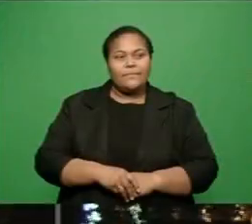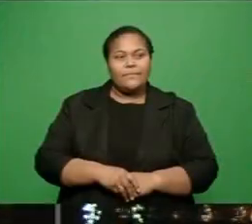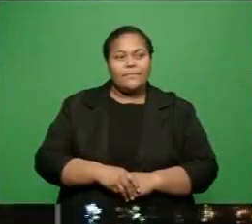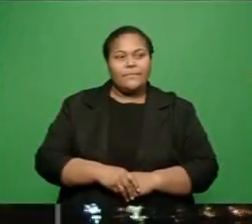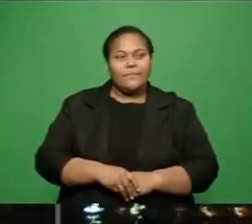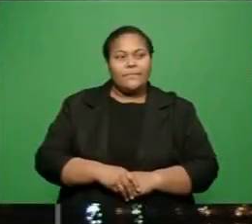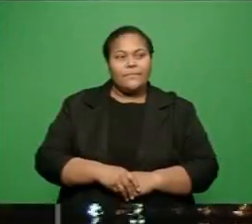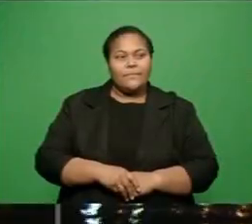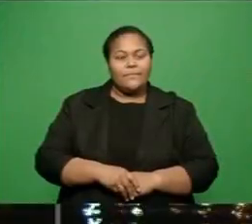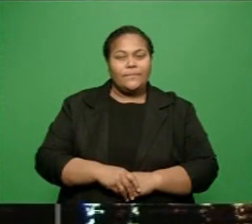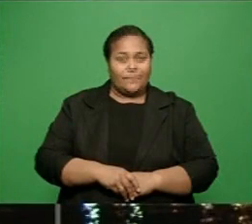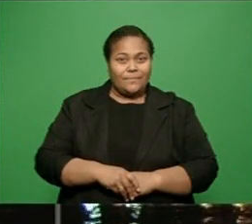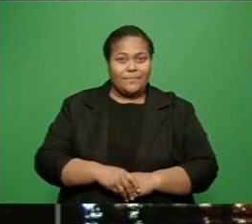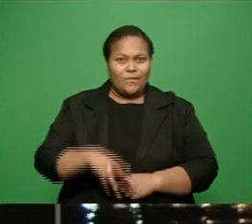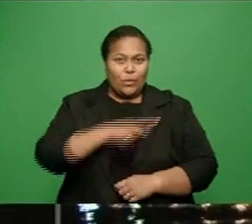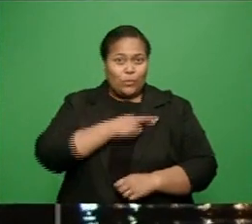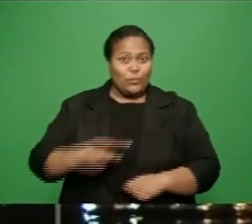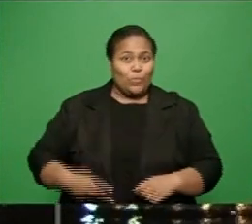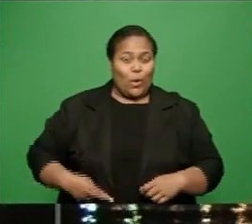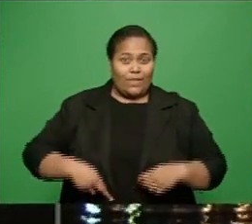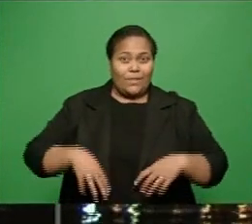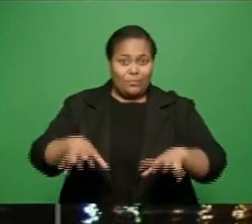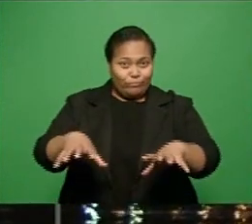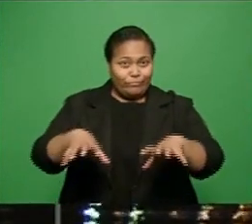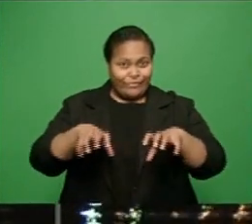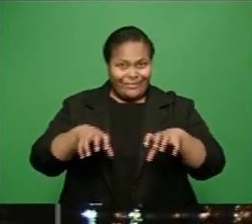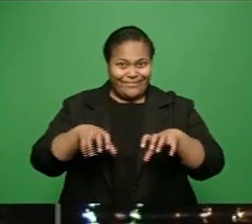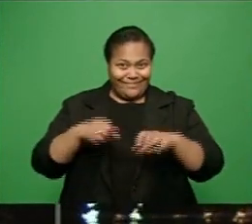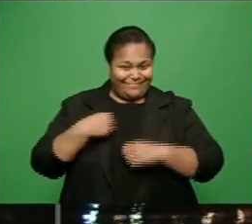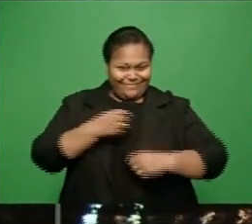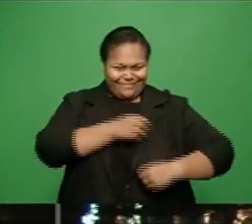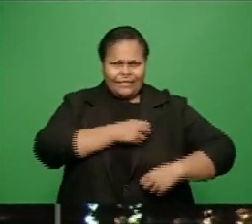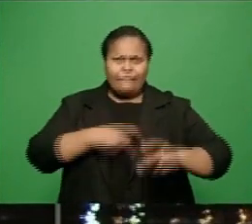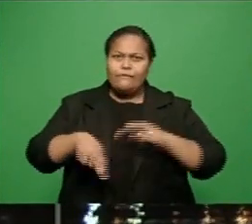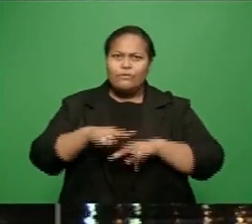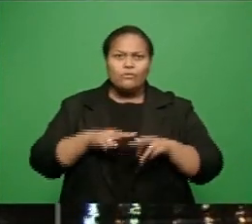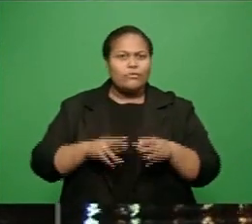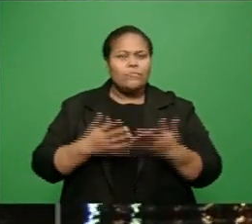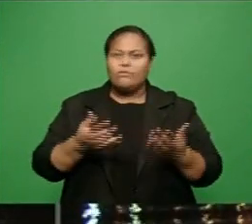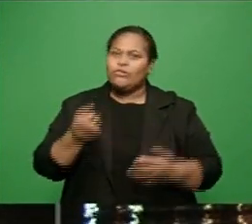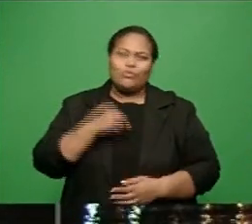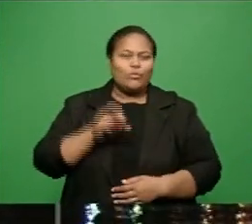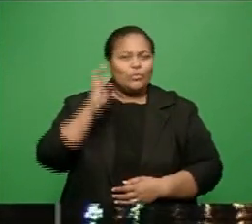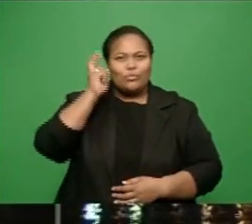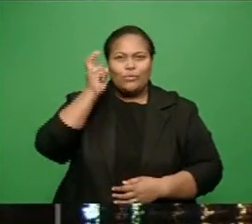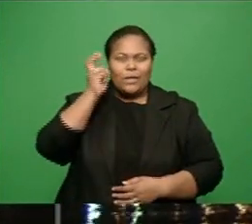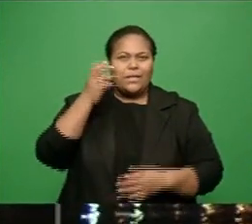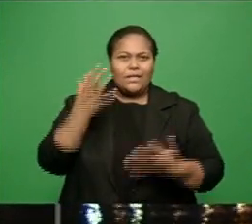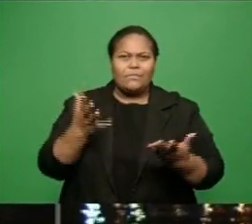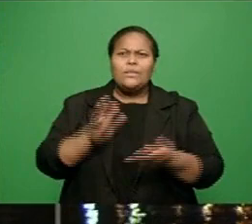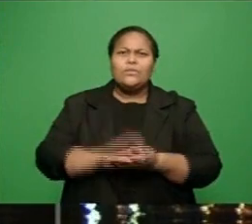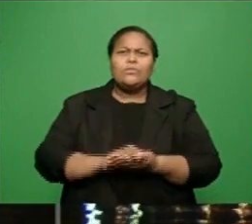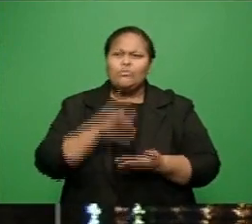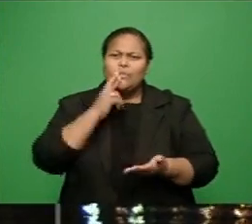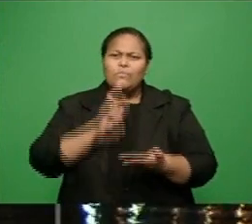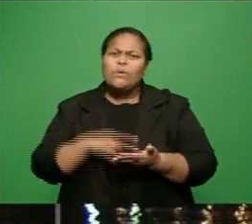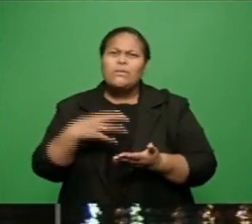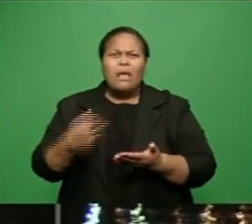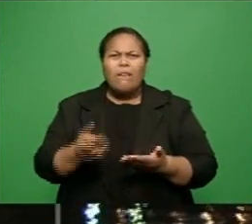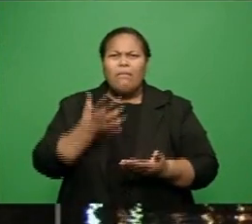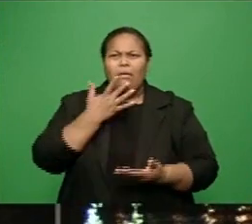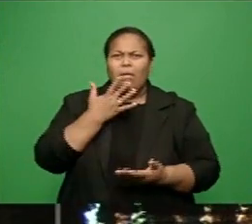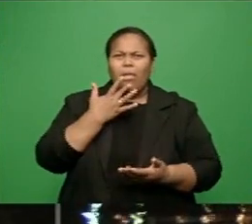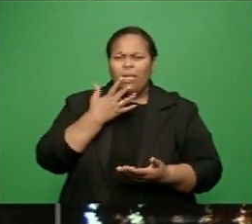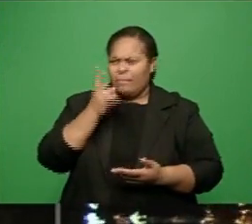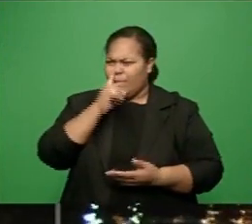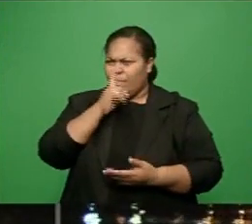The Royal British Legion in Fiji says there is currently no recruitment happening after reports of bogus agents were raised by the